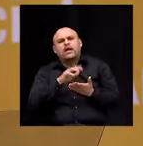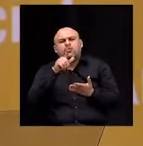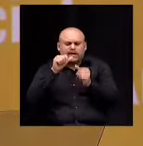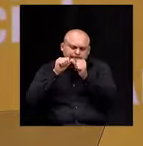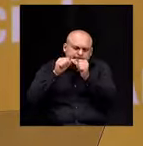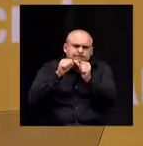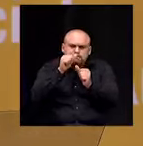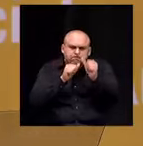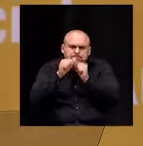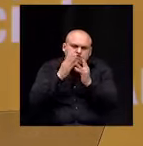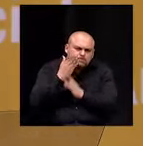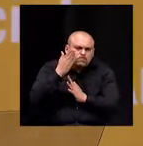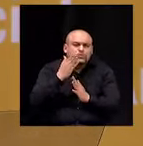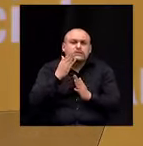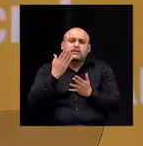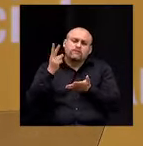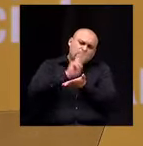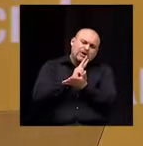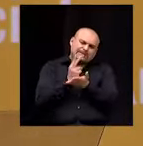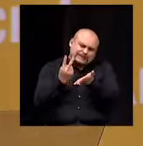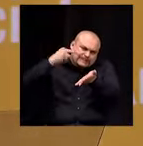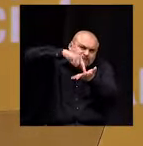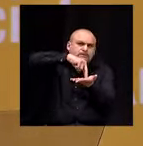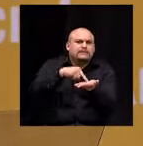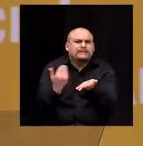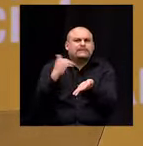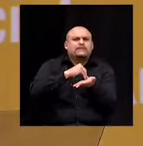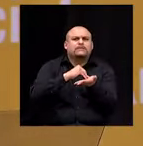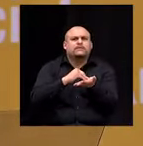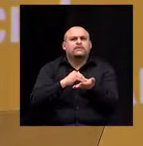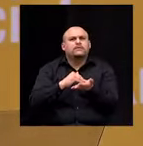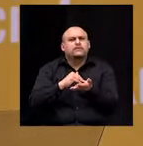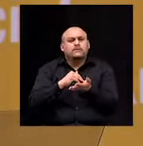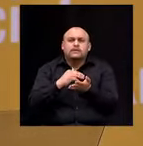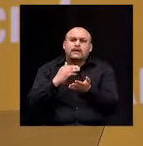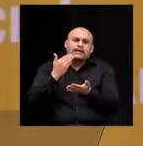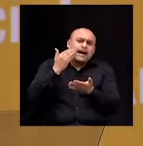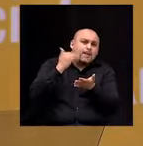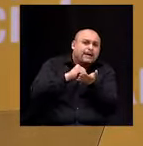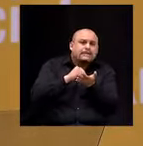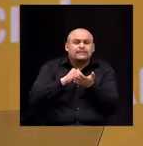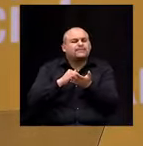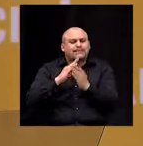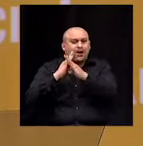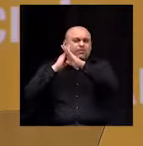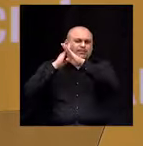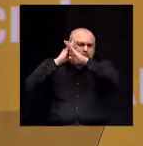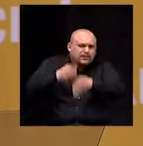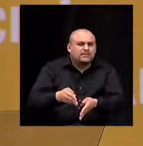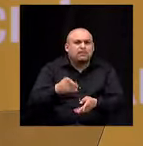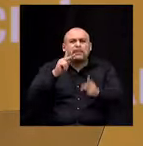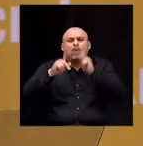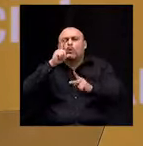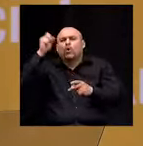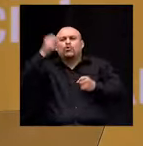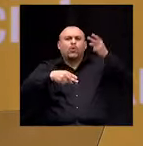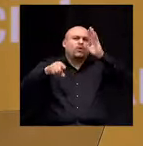resilient, bounce back, right? Overcome all those obstacles that people throw in your